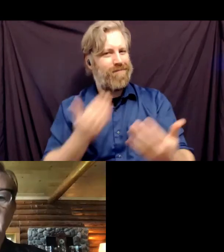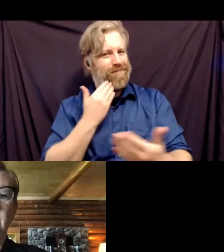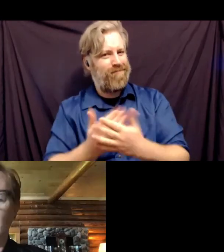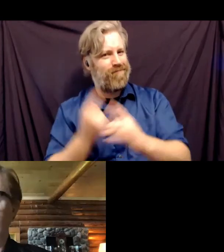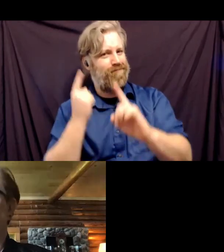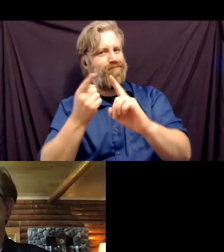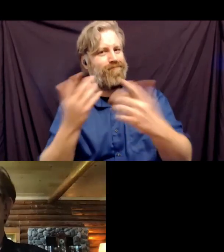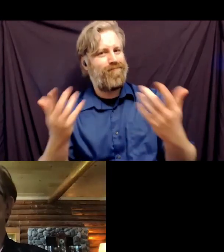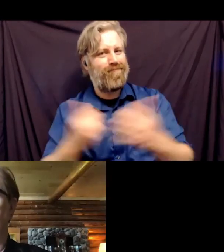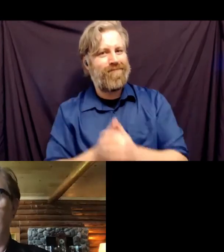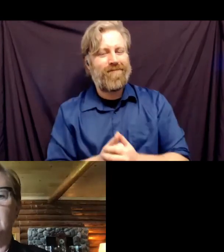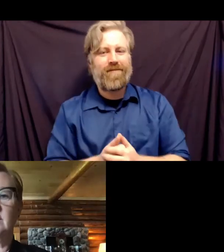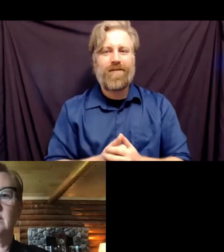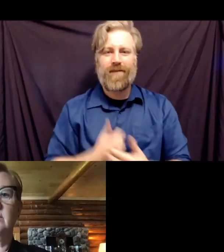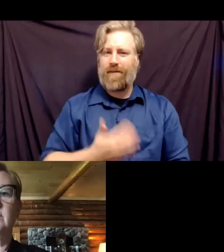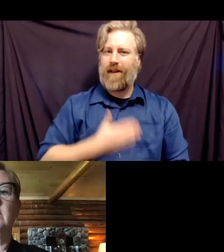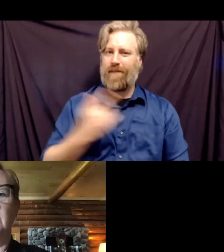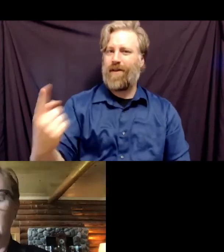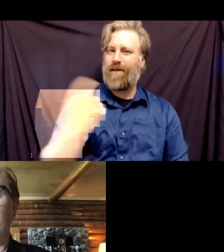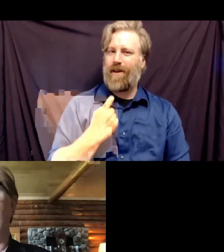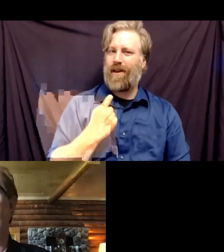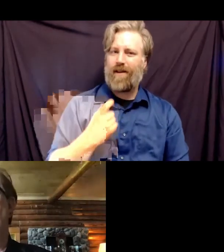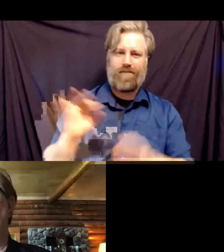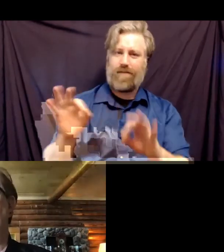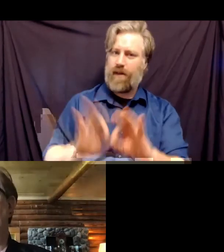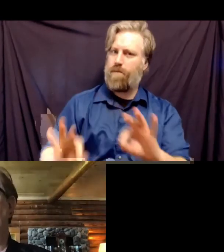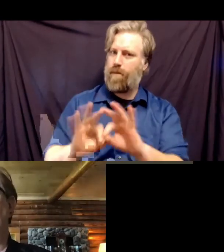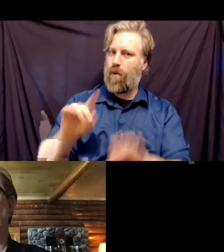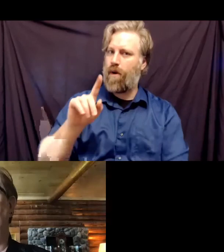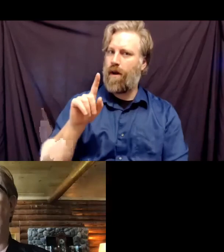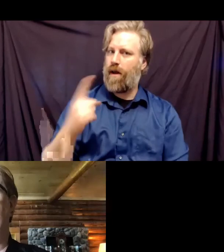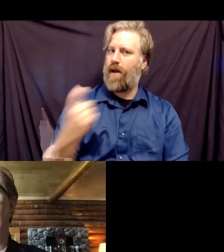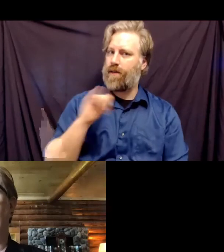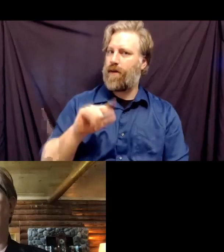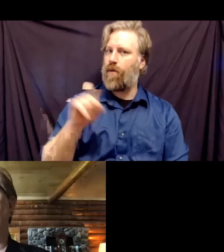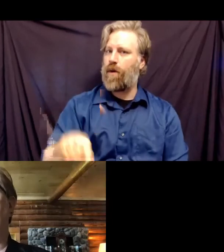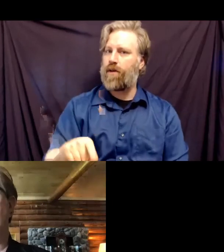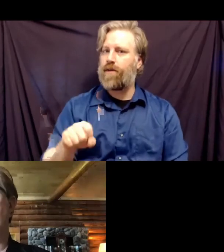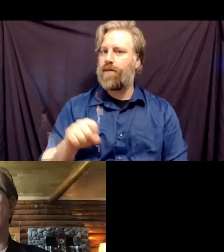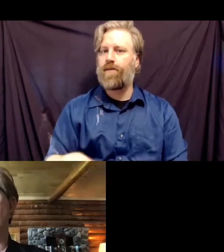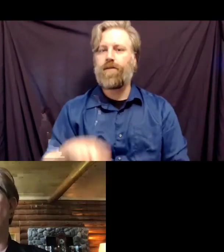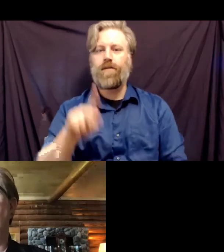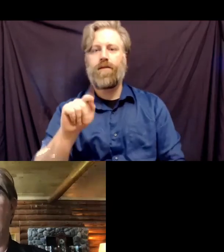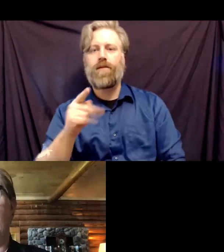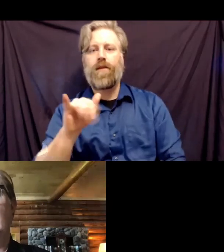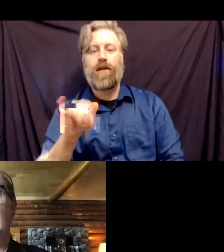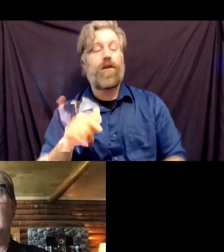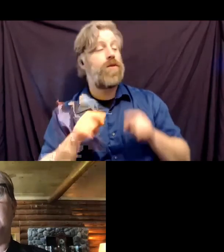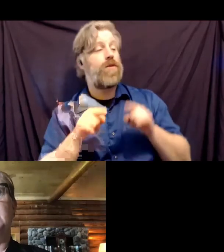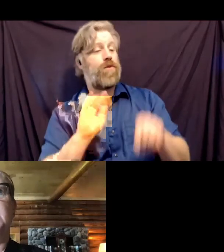that question because that's needed to be asked. Well, and Jerry, I know when you've been doing our sessions, you